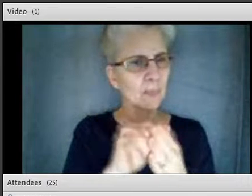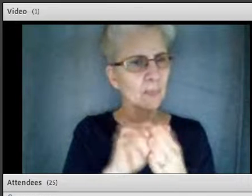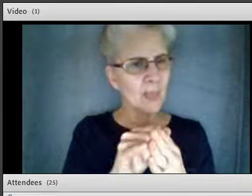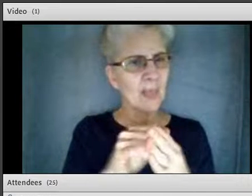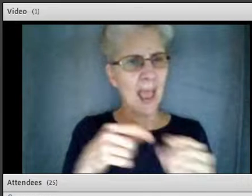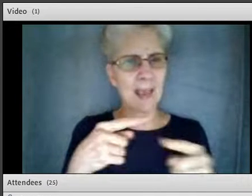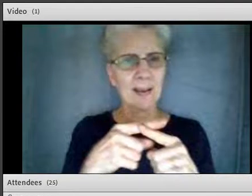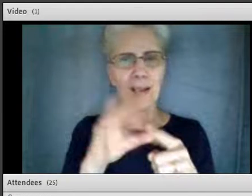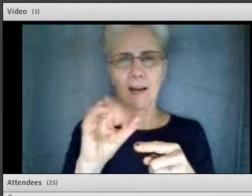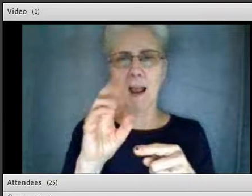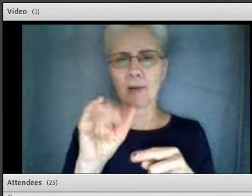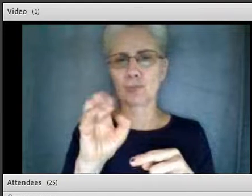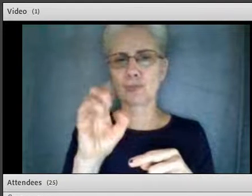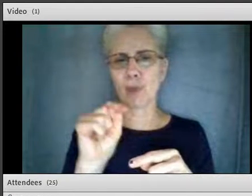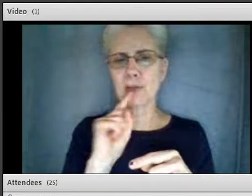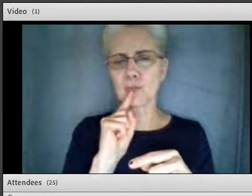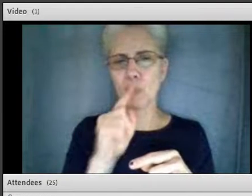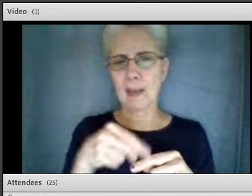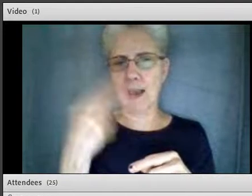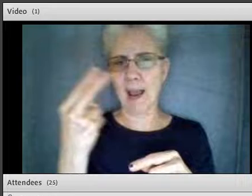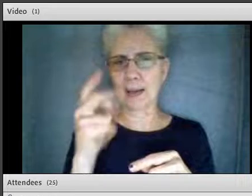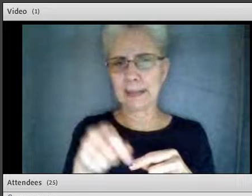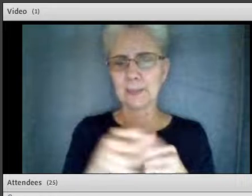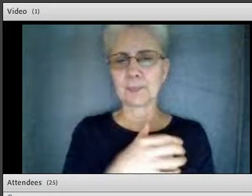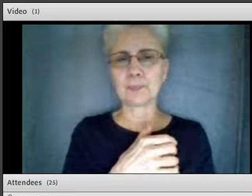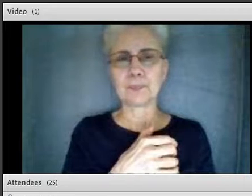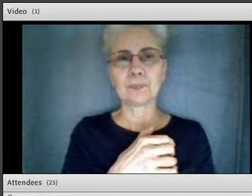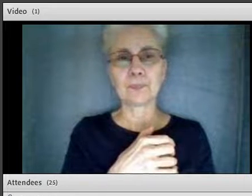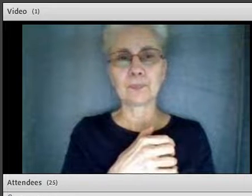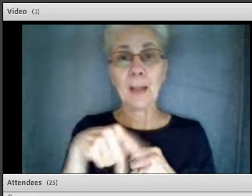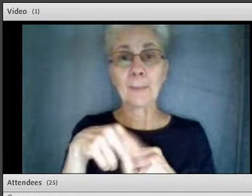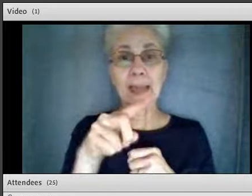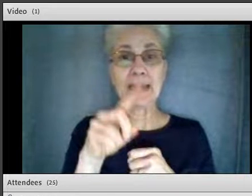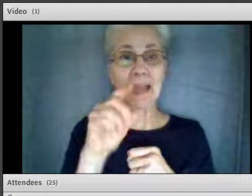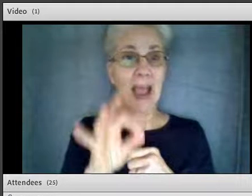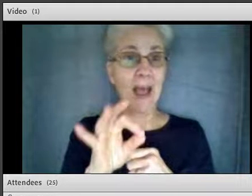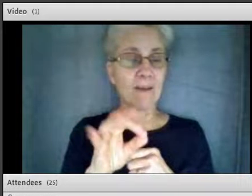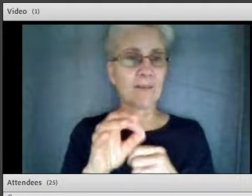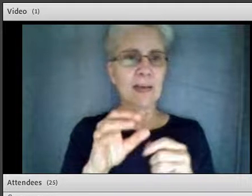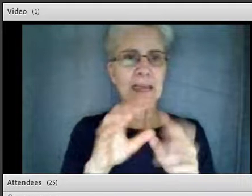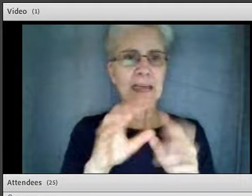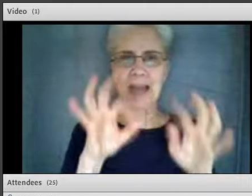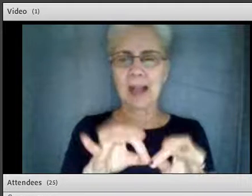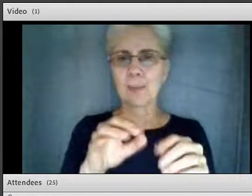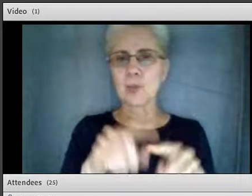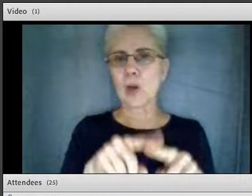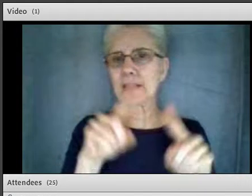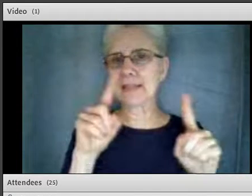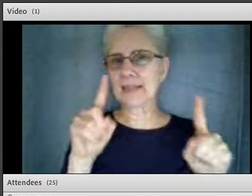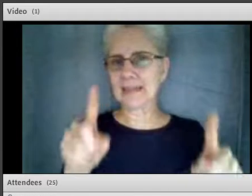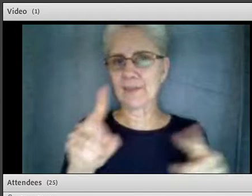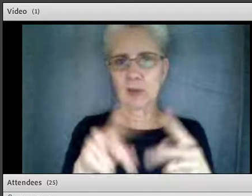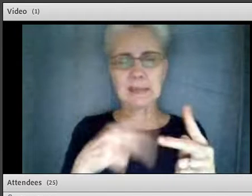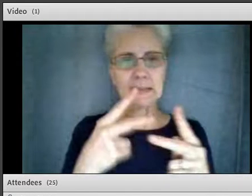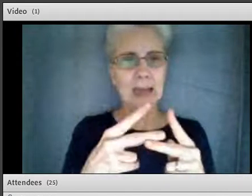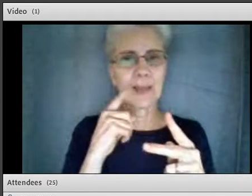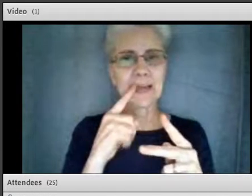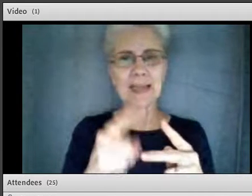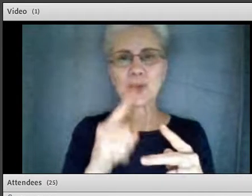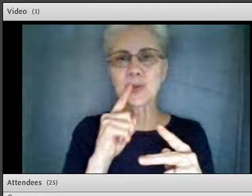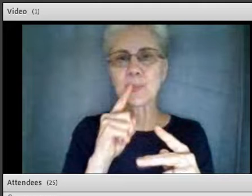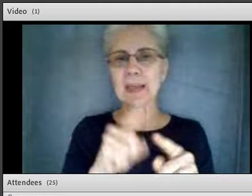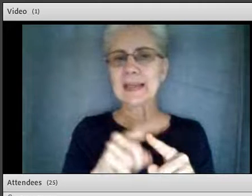high. PDF documents are a whole different bear. They need to be analyzed separately. You need to actually have a PDF,